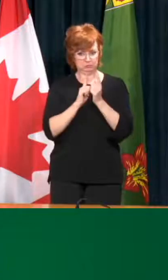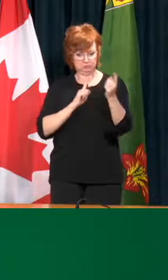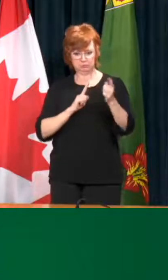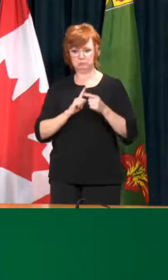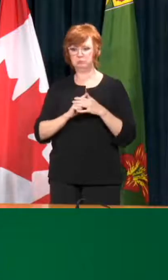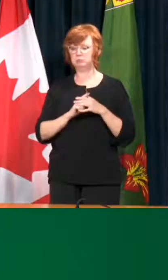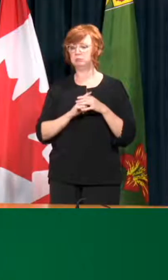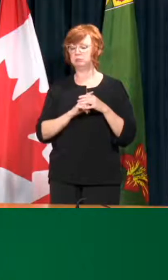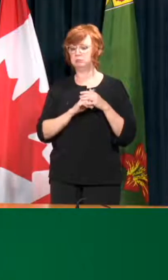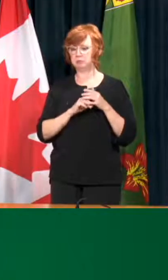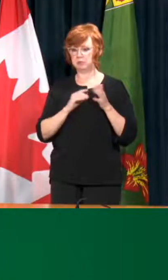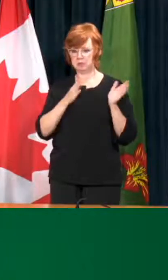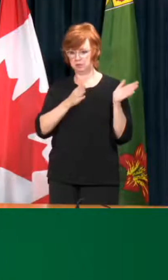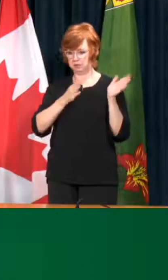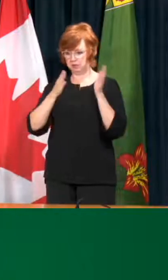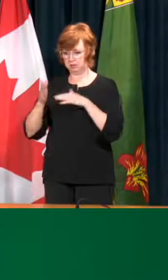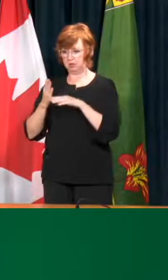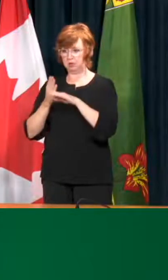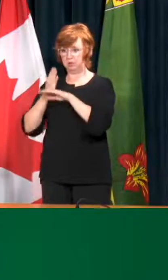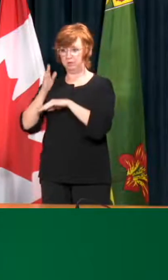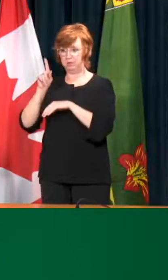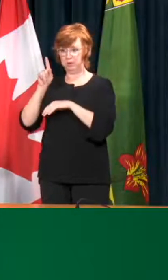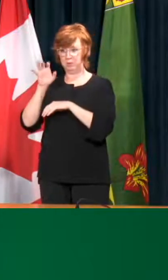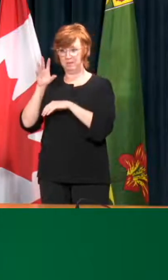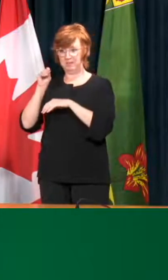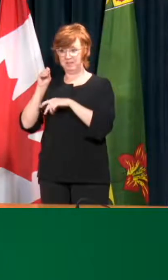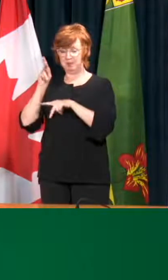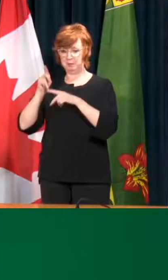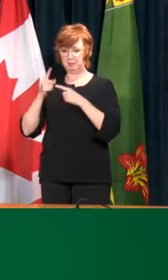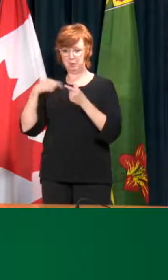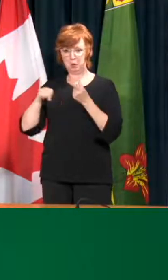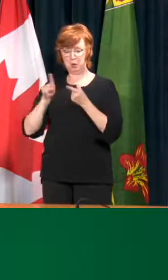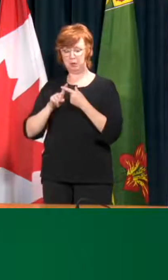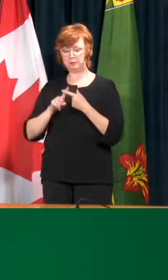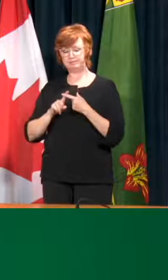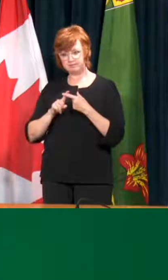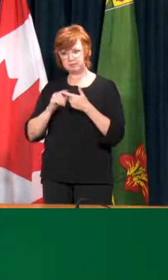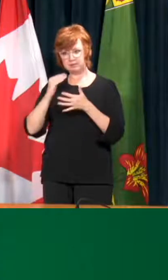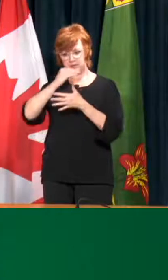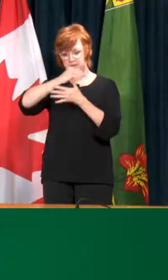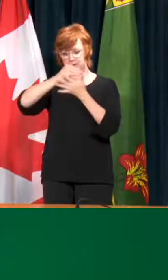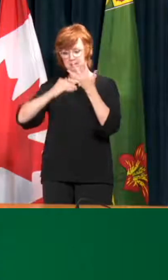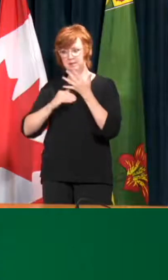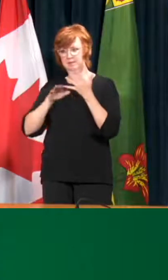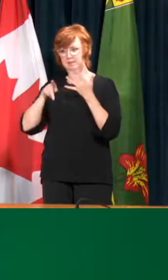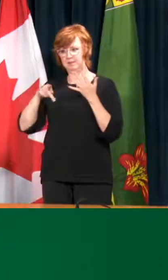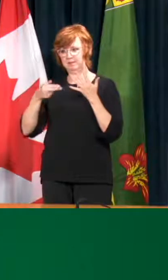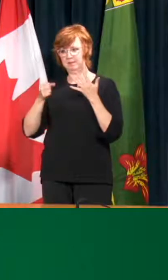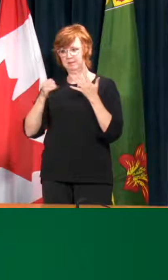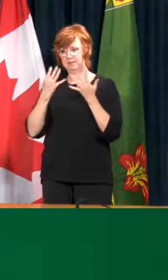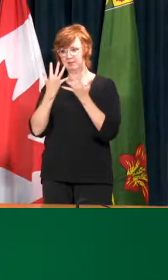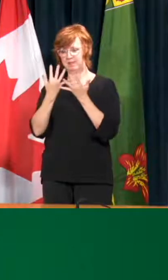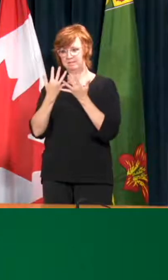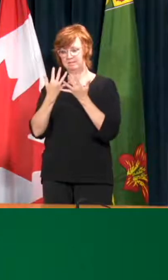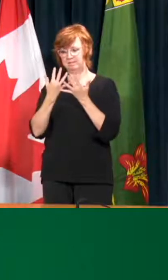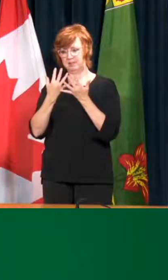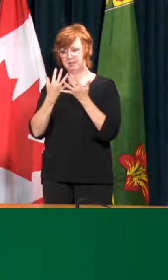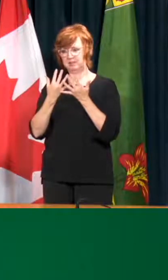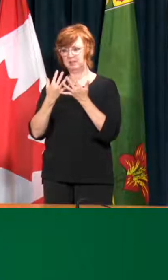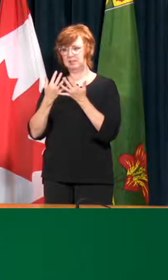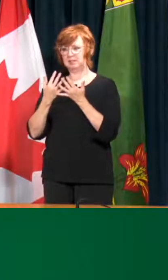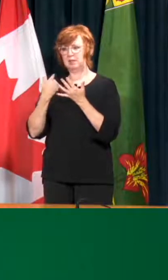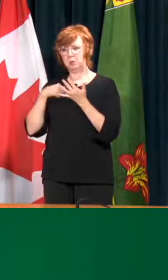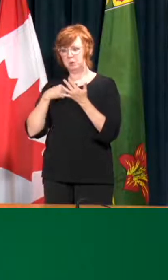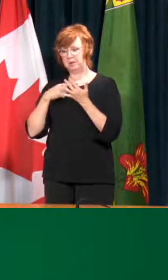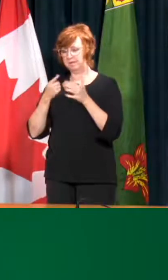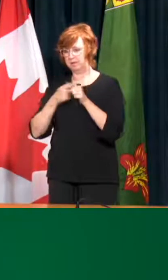Will we go higher than 150? And that's the part of the phase 5. I think we need to, first of all, watch how successful we are once